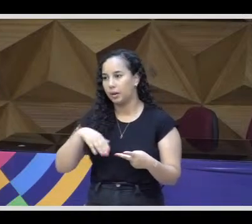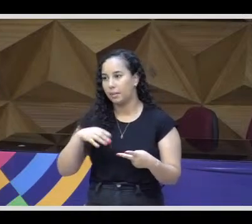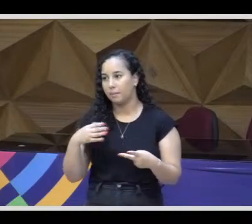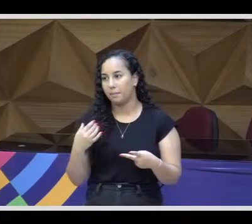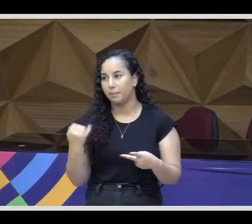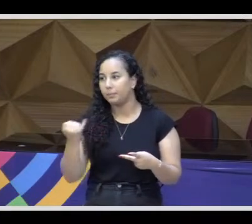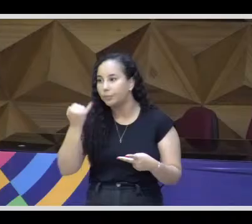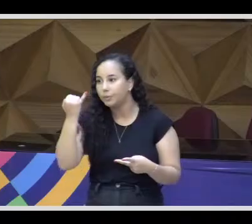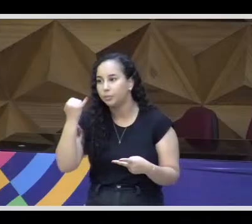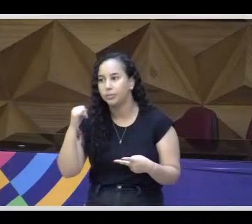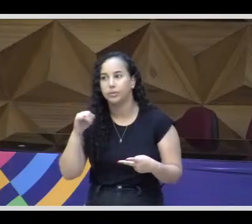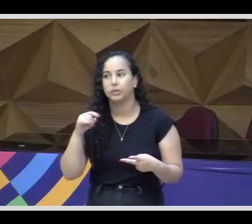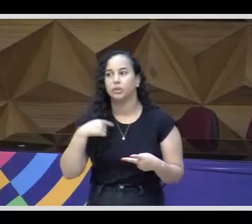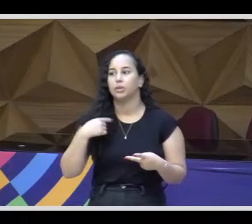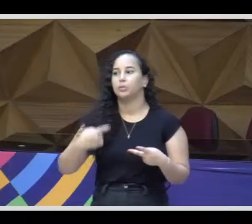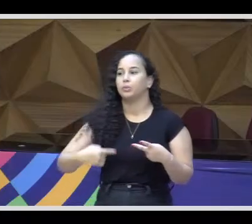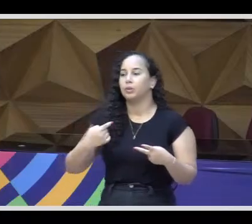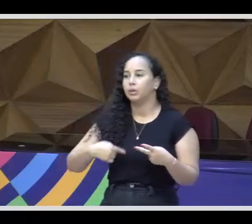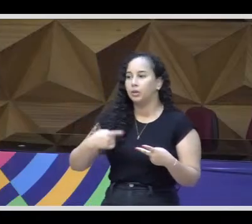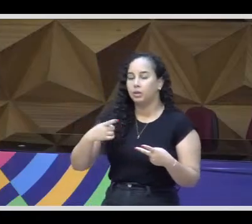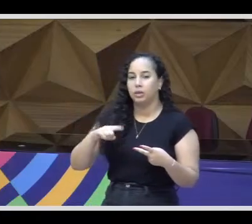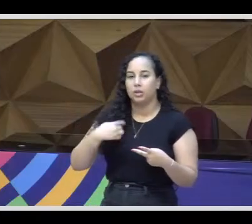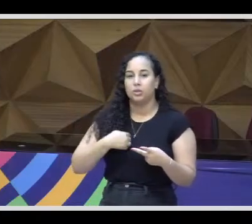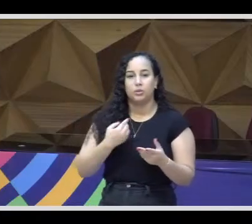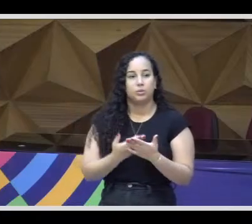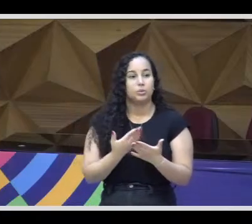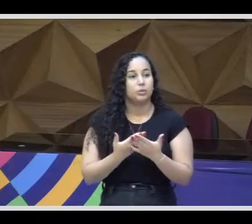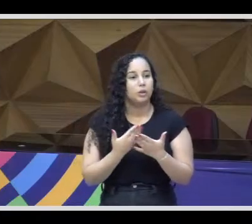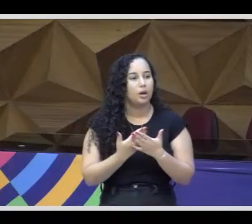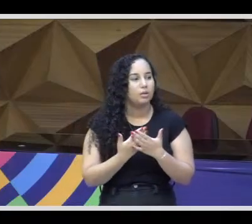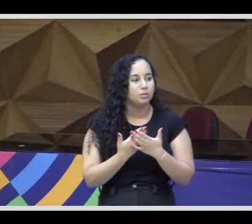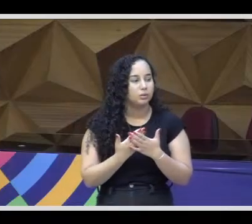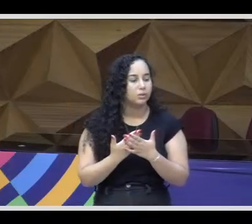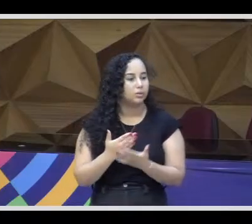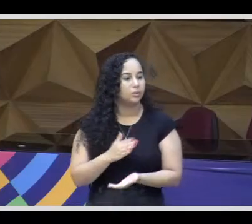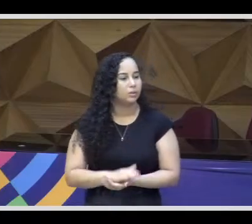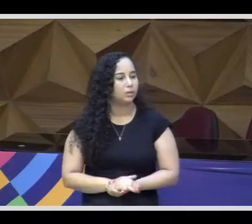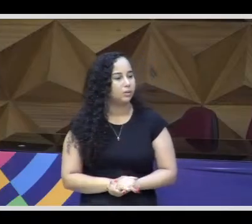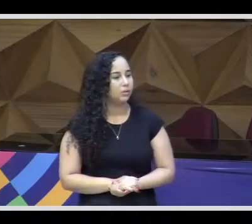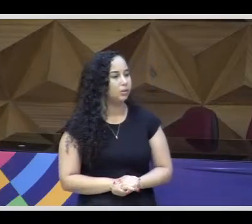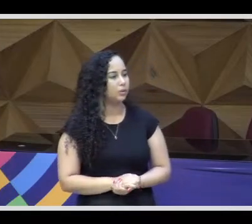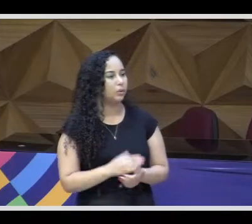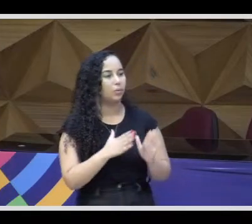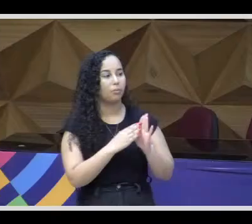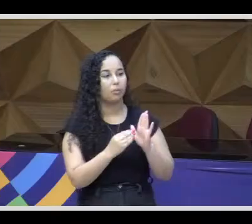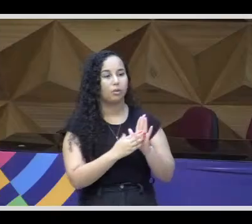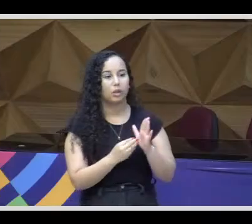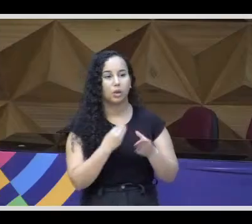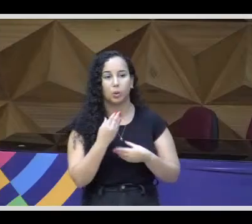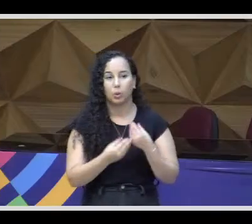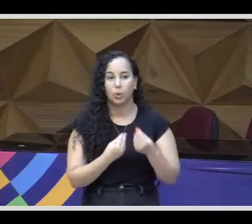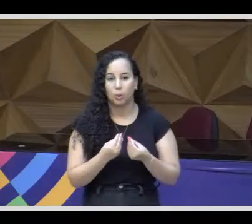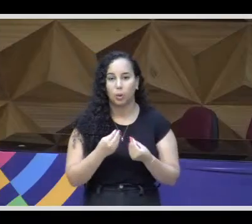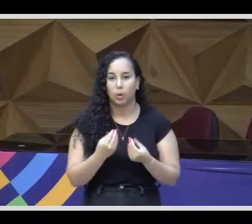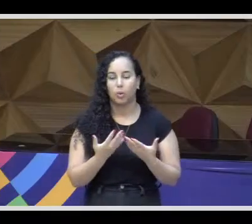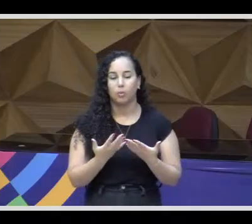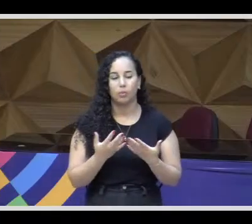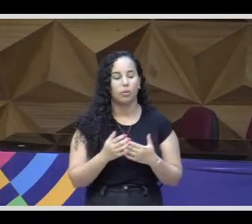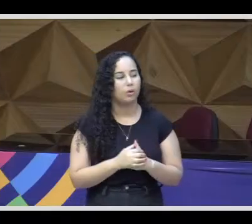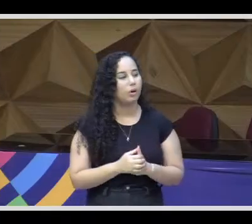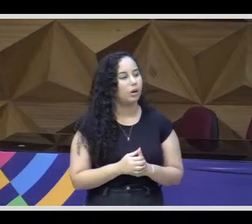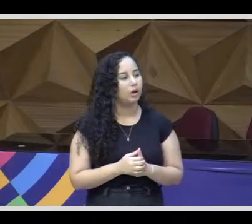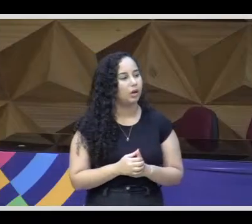So in political science, we study a lot models of how polls and outcomes like